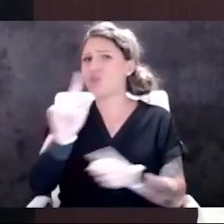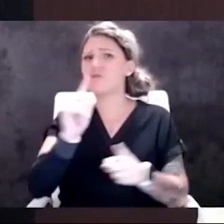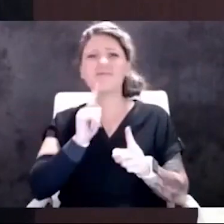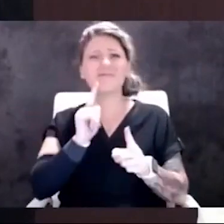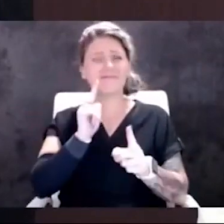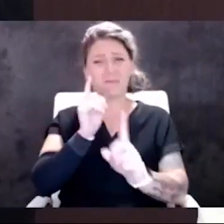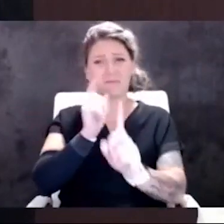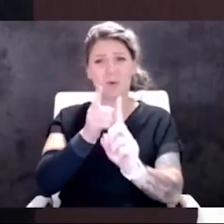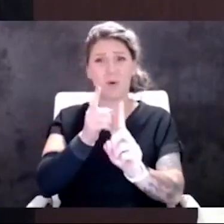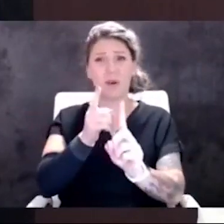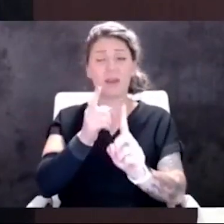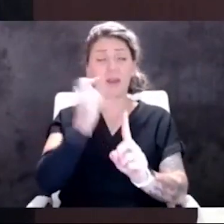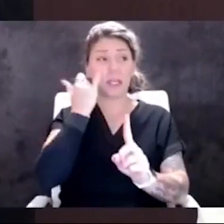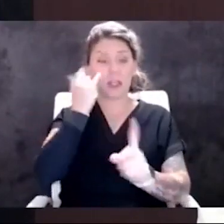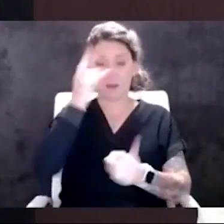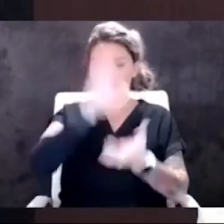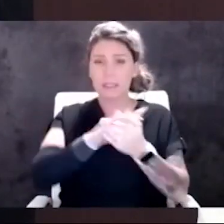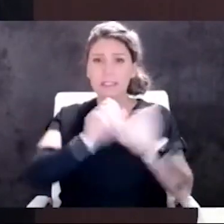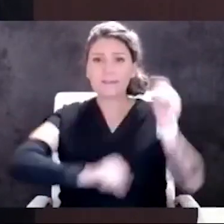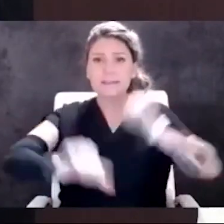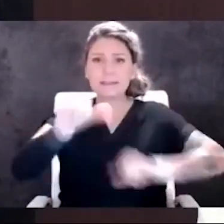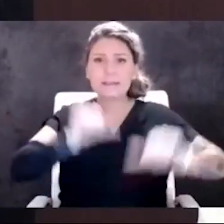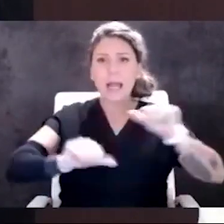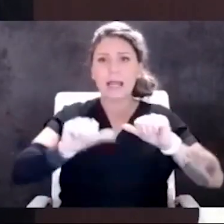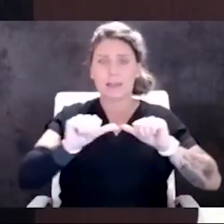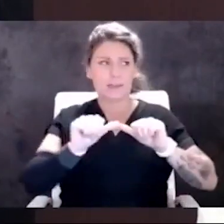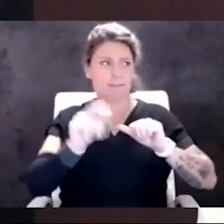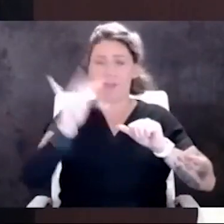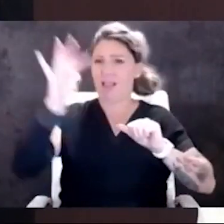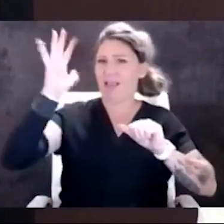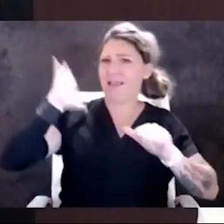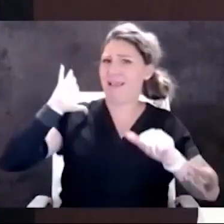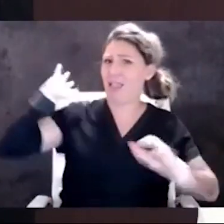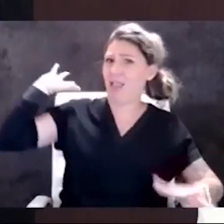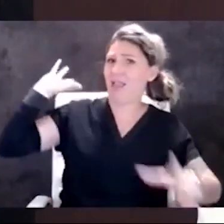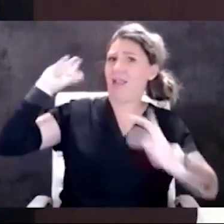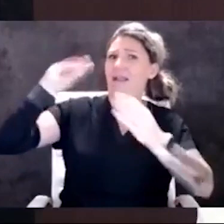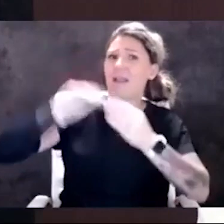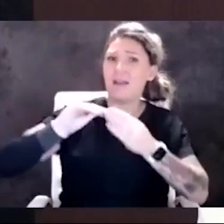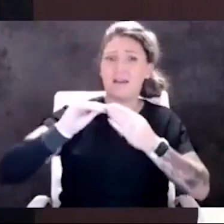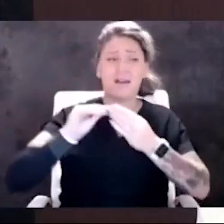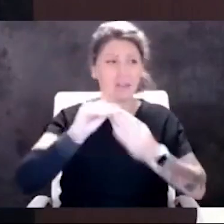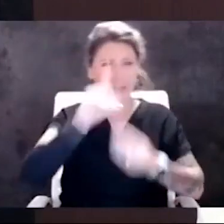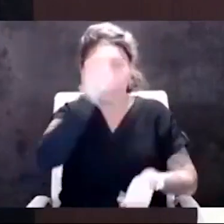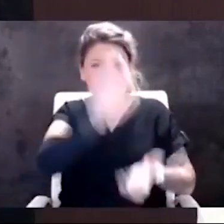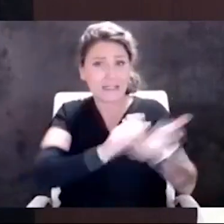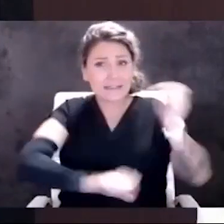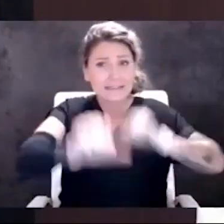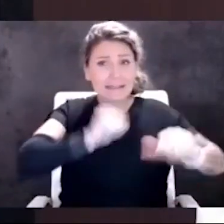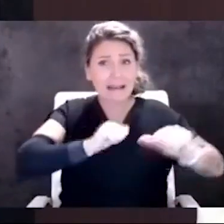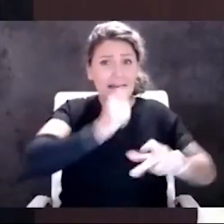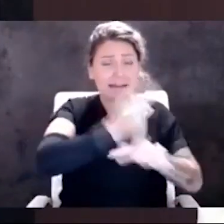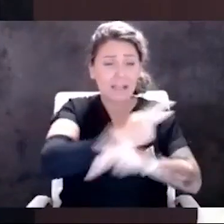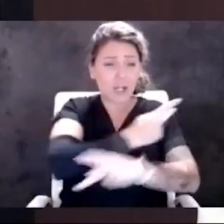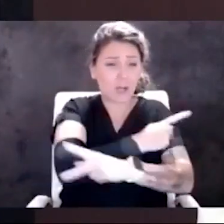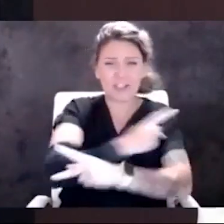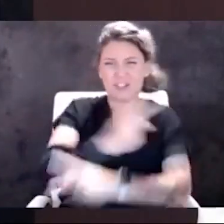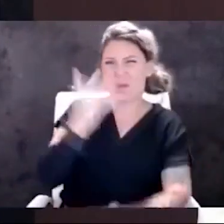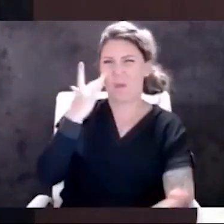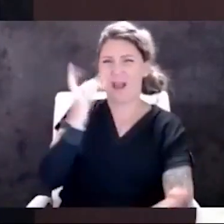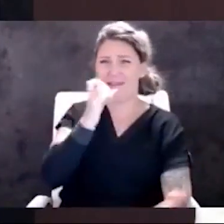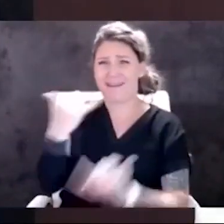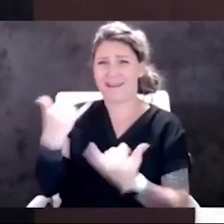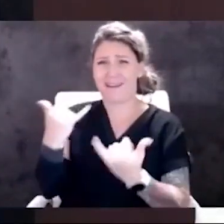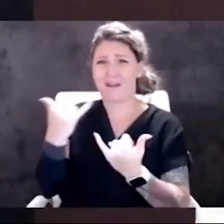take care of patients, why would we not believe in the science at the time of COVID inside a healthcare organization? So we've made the decision that we have a vaccine